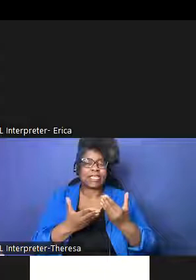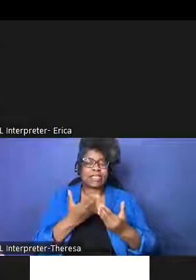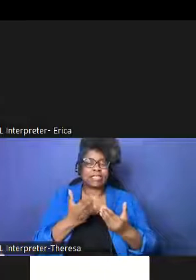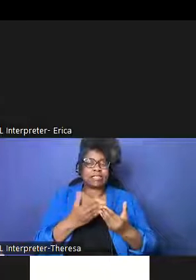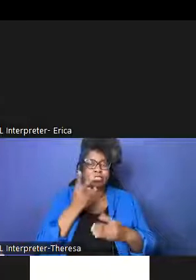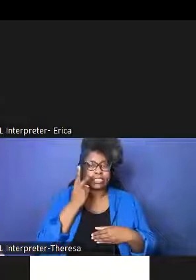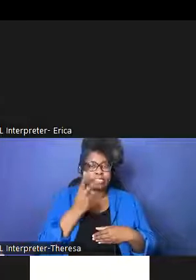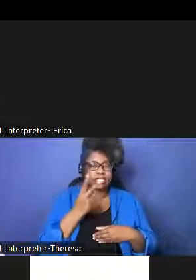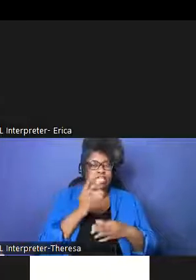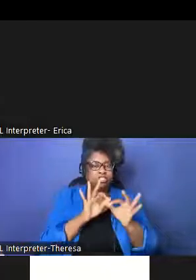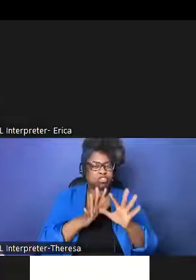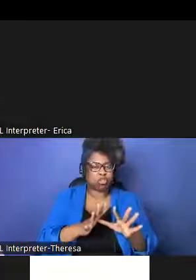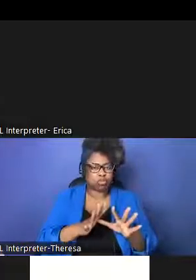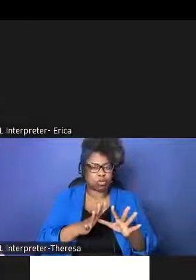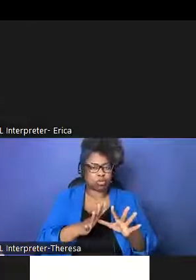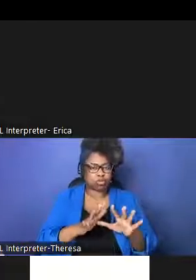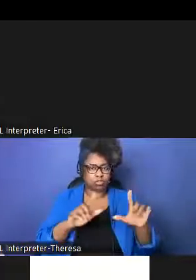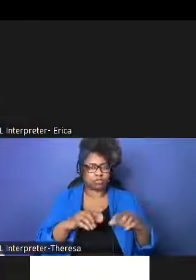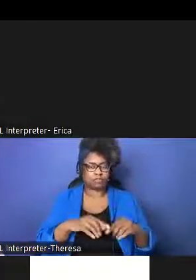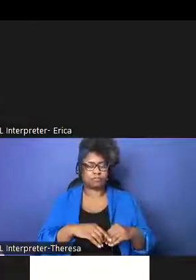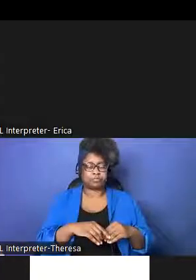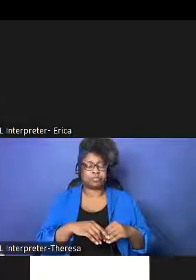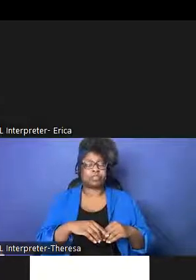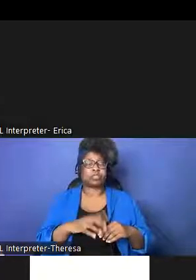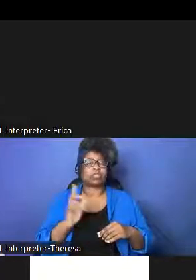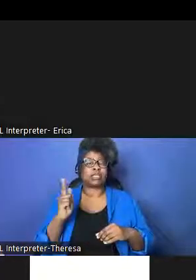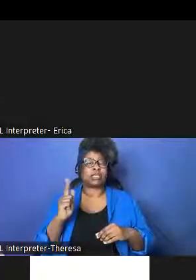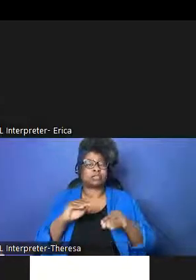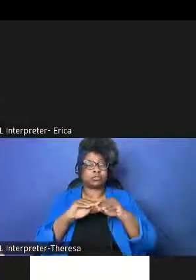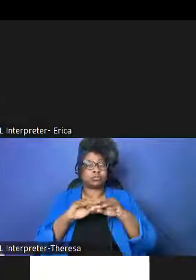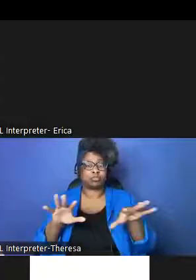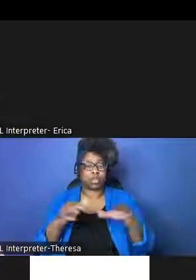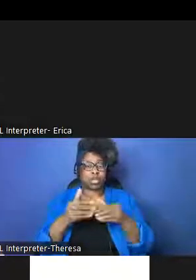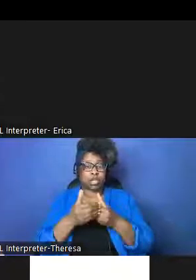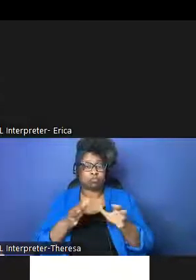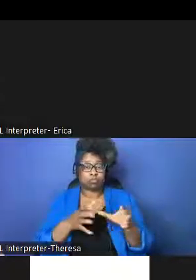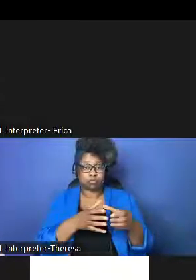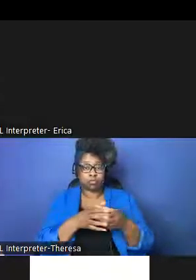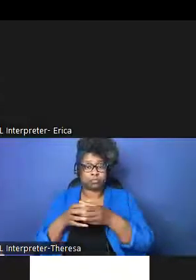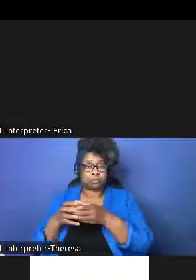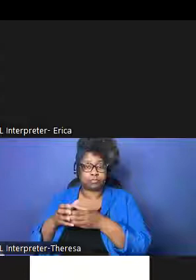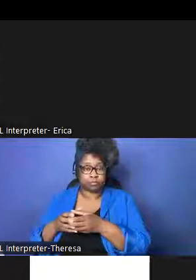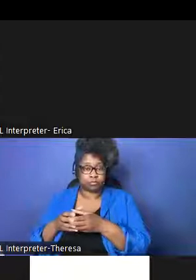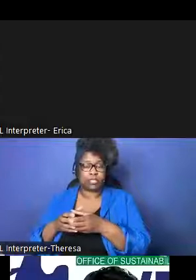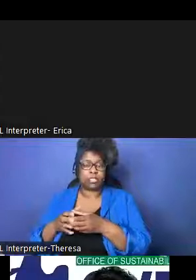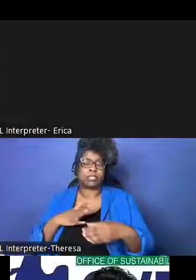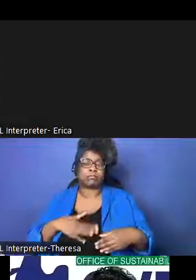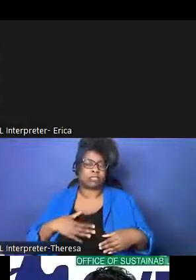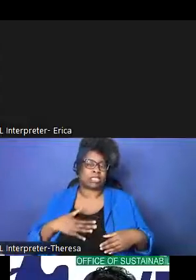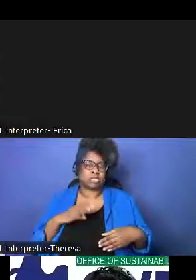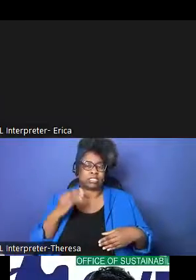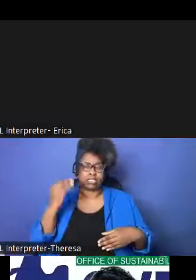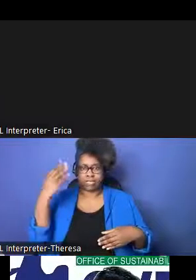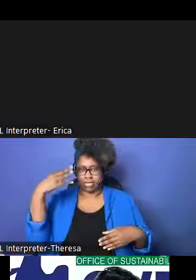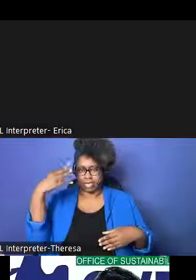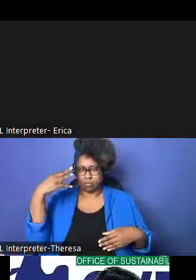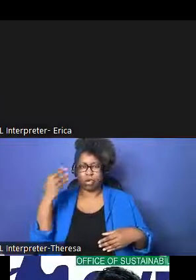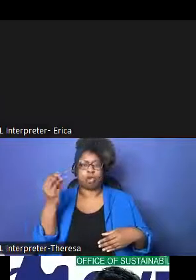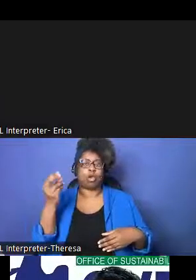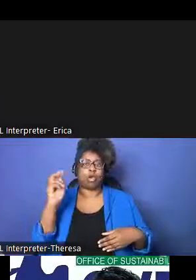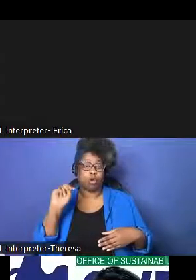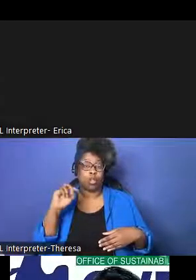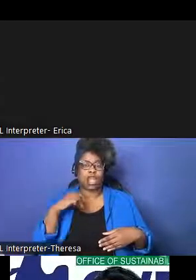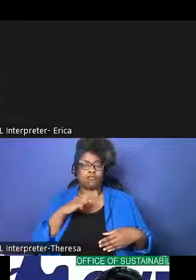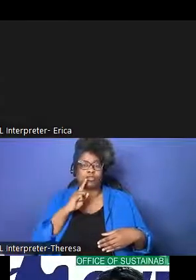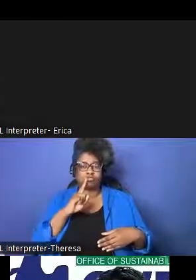And then, but when we get into those breakouts, we'll encourage you to come off camera so we can all see each other and have a real face-to-face